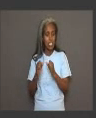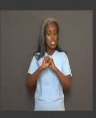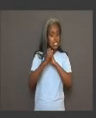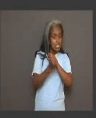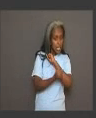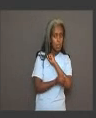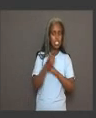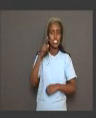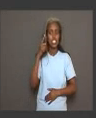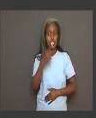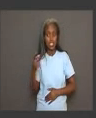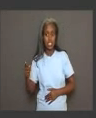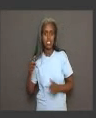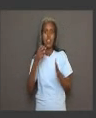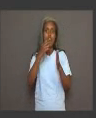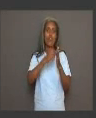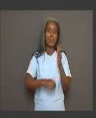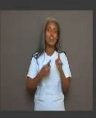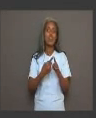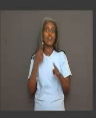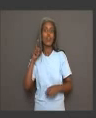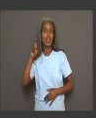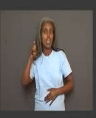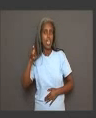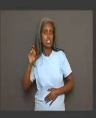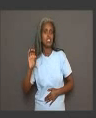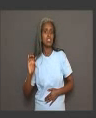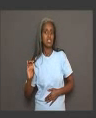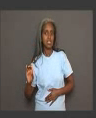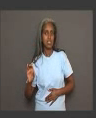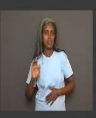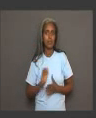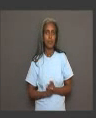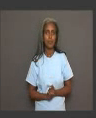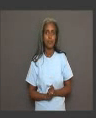establishing each value for x sub c.